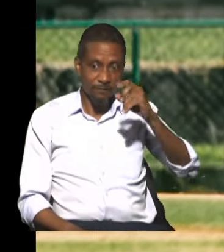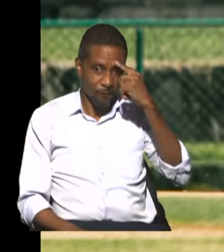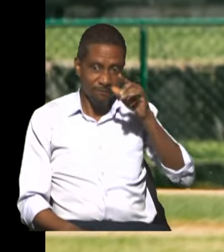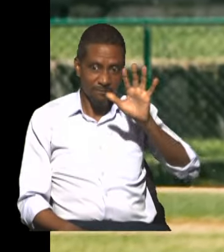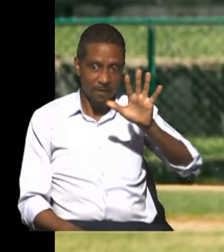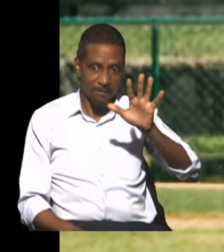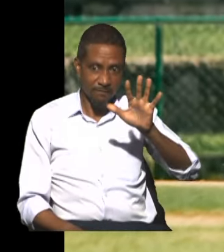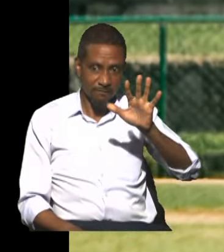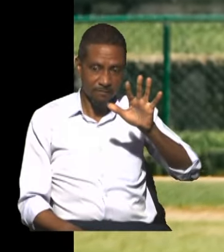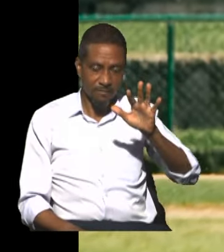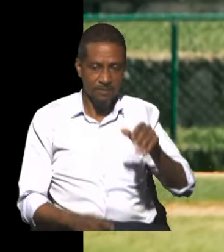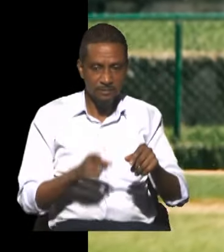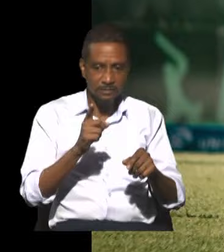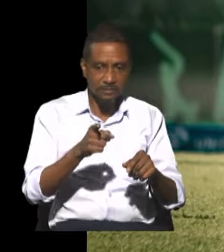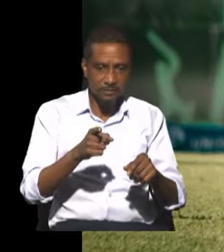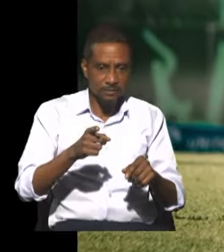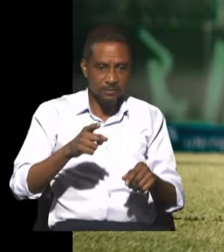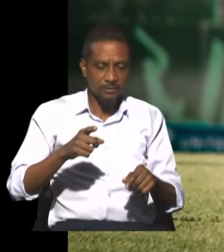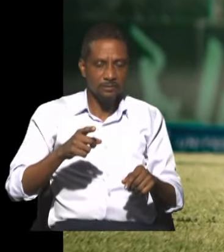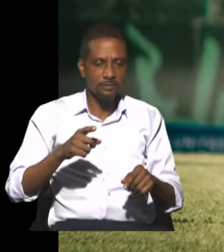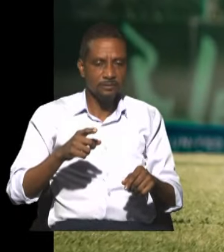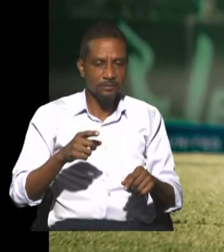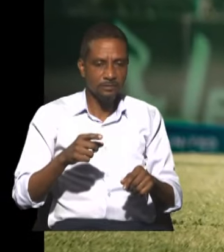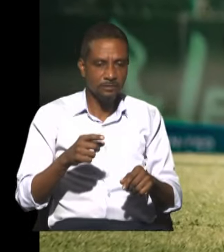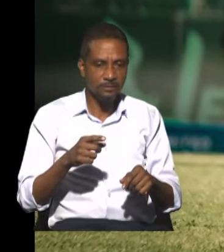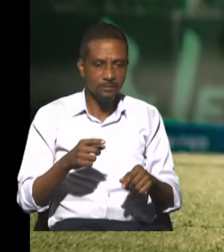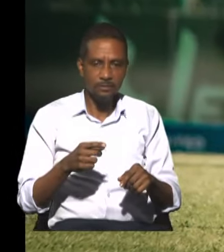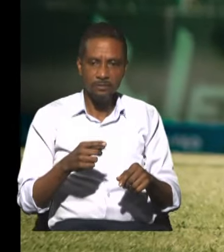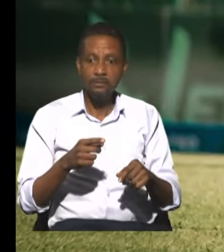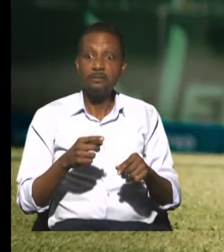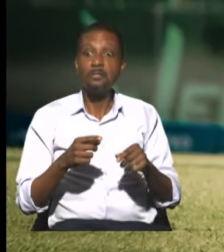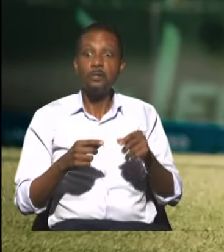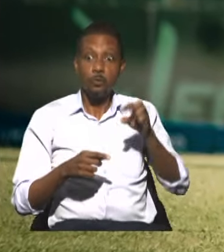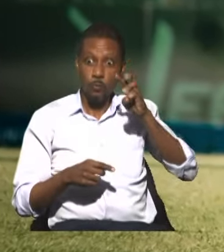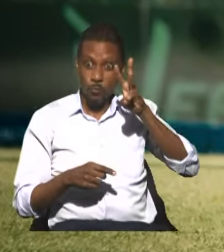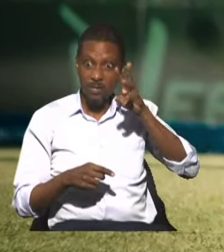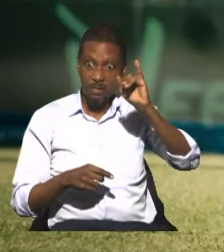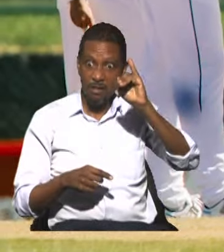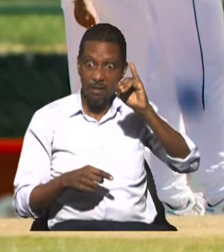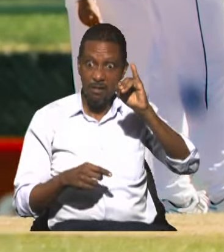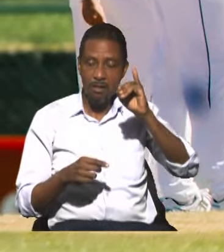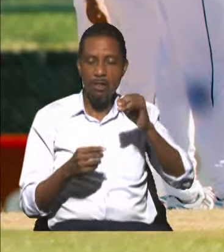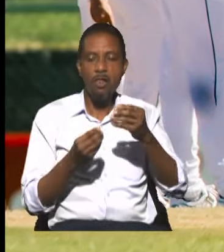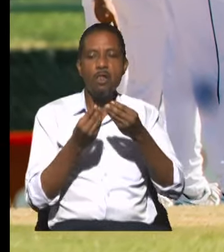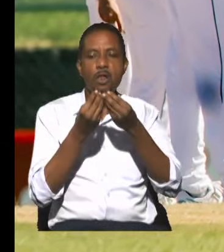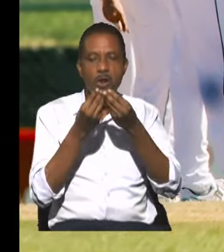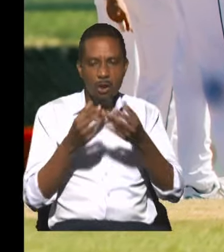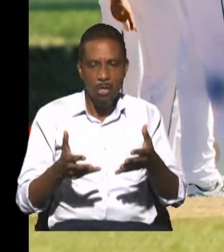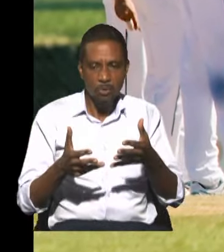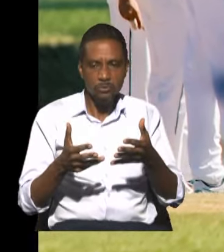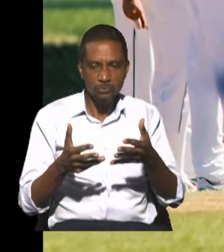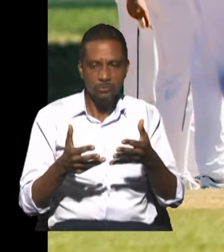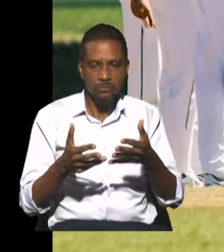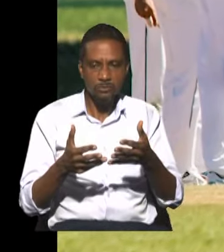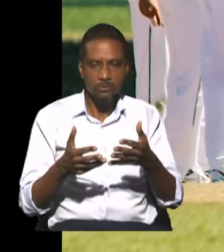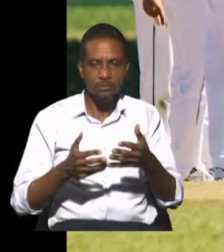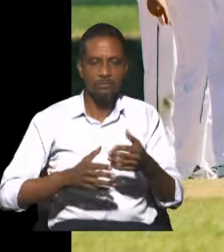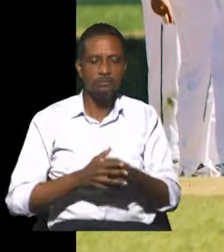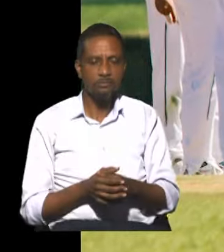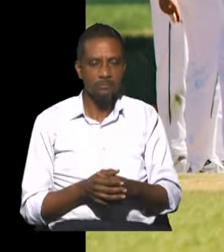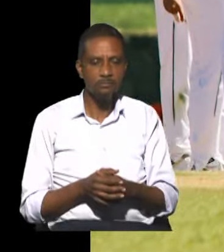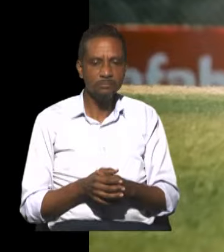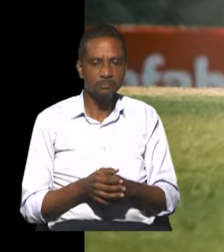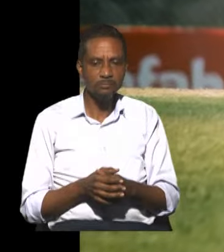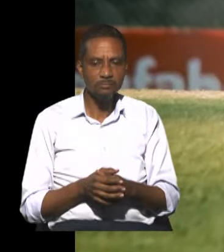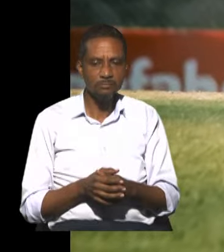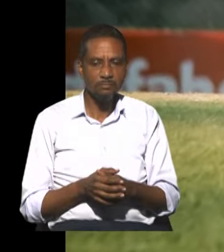Da Silva on 14 and Justin Greaves 11. The West Indies lost Da Silva in the morning's first over for his